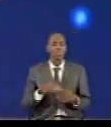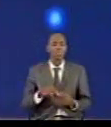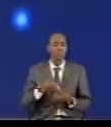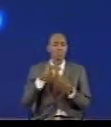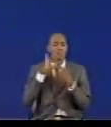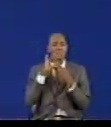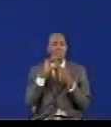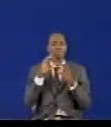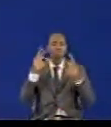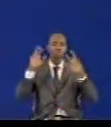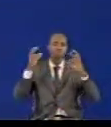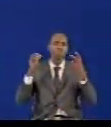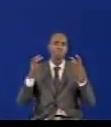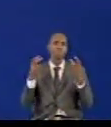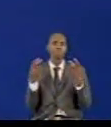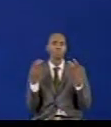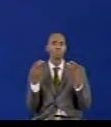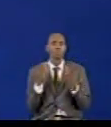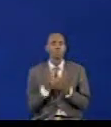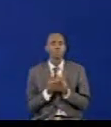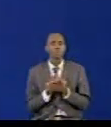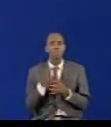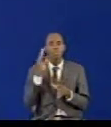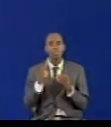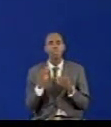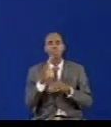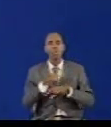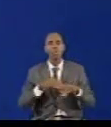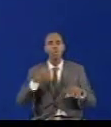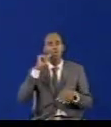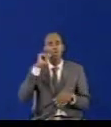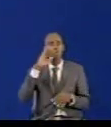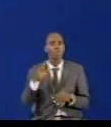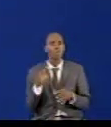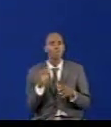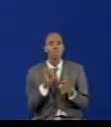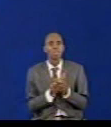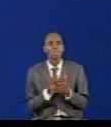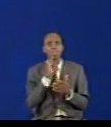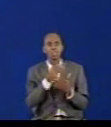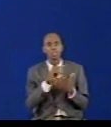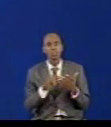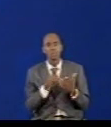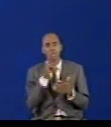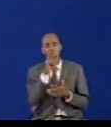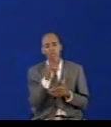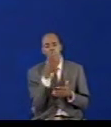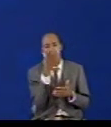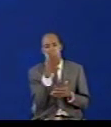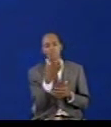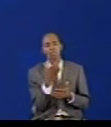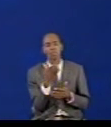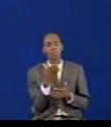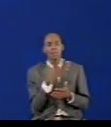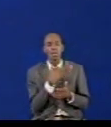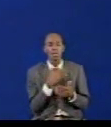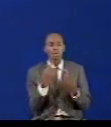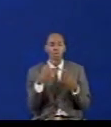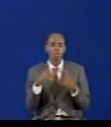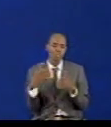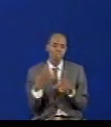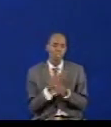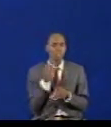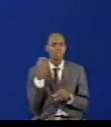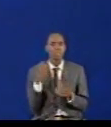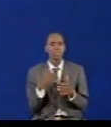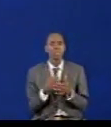lift above a woman, whether the woman is among you there called by title. And they